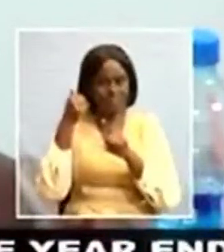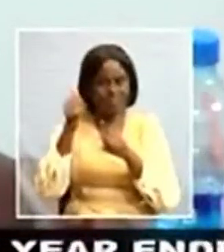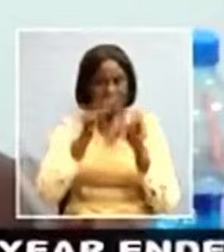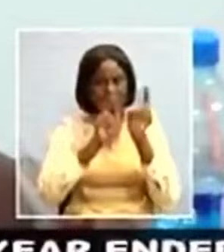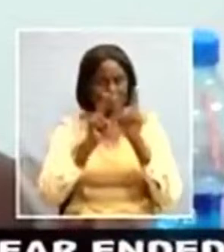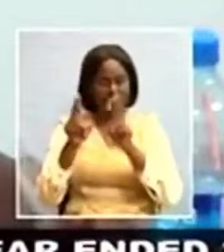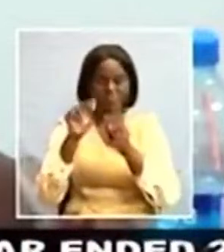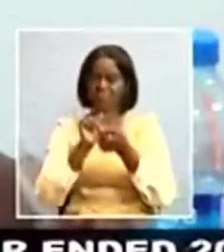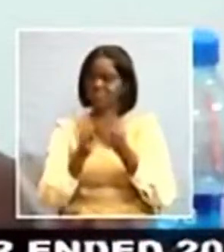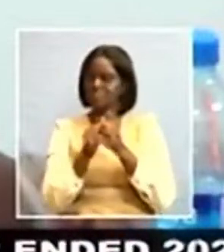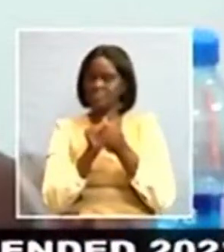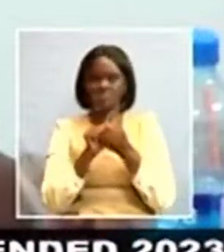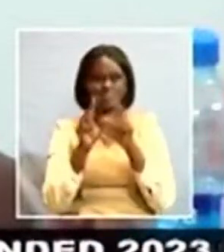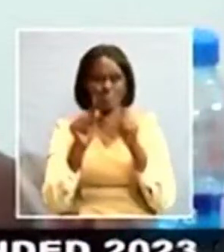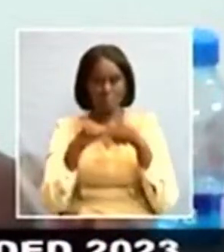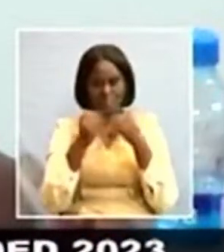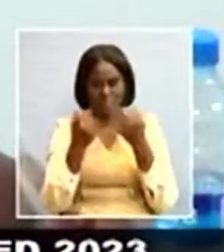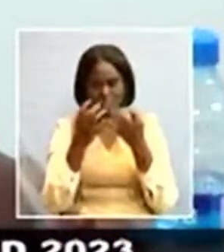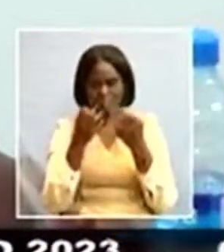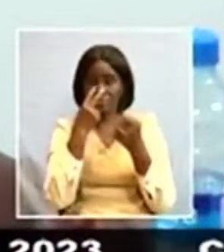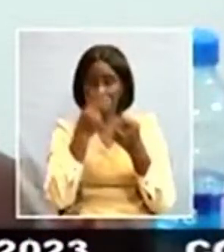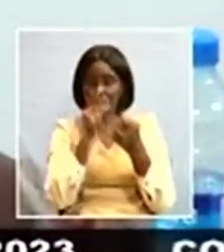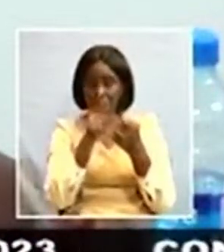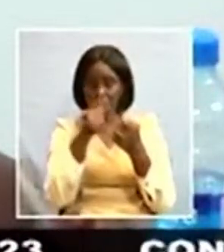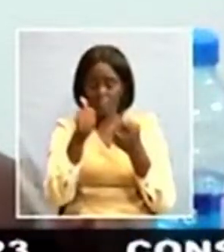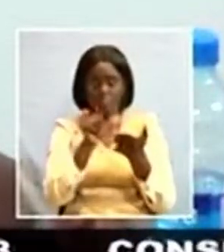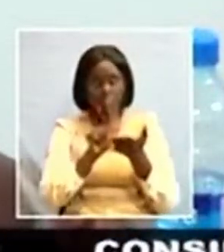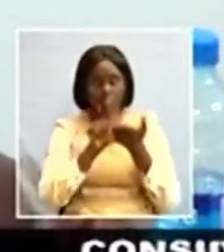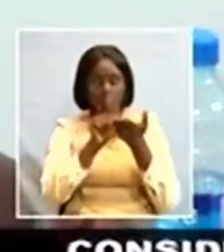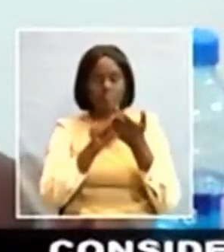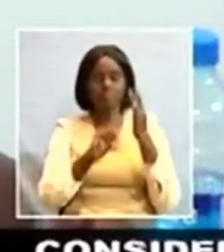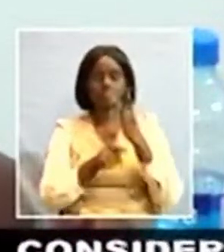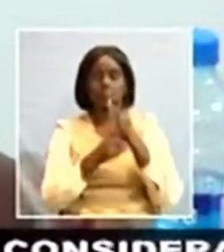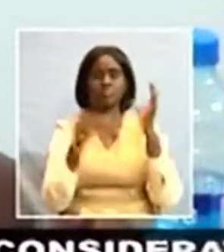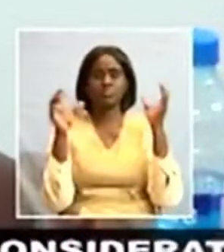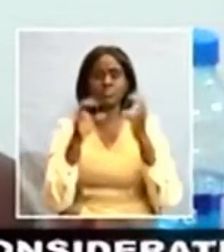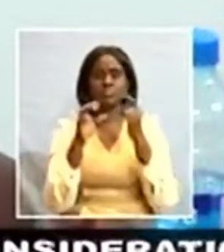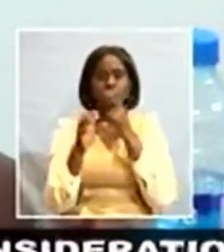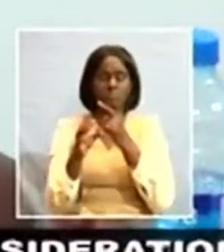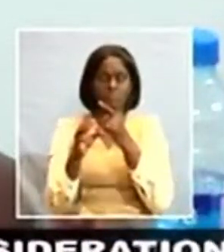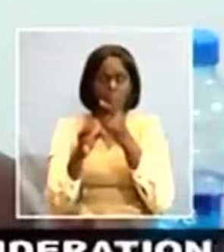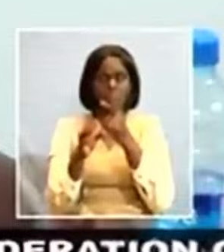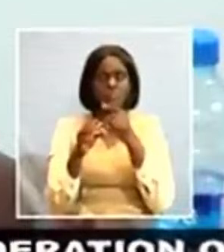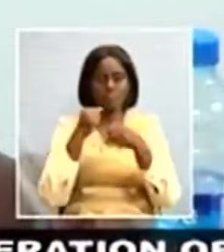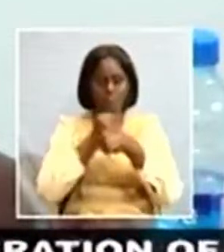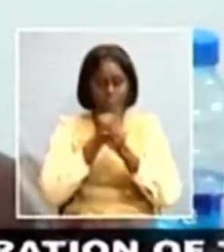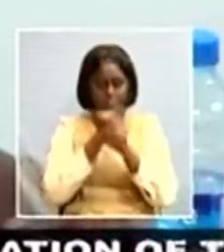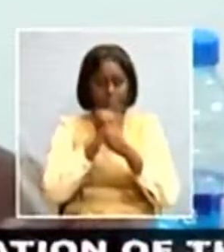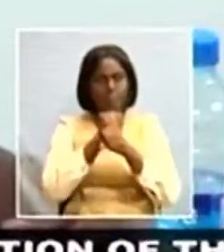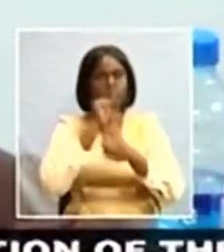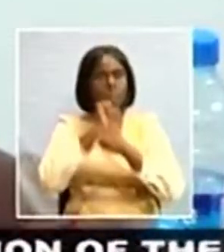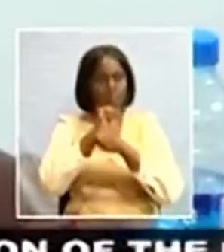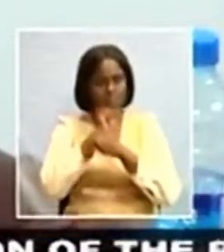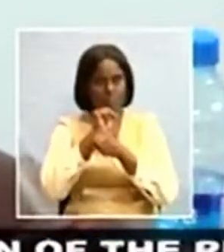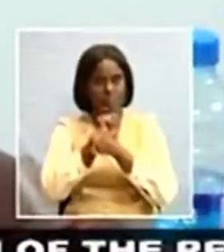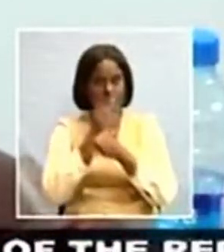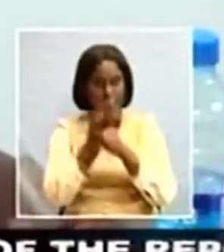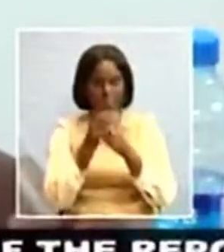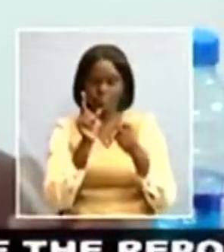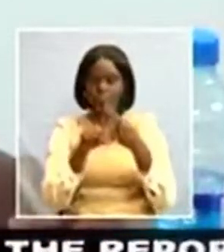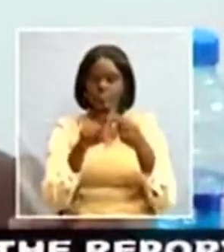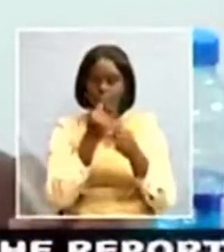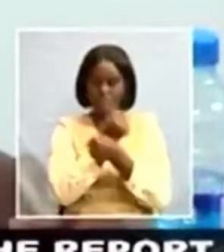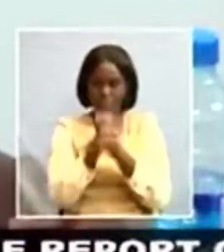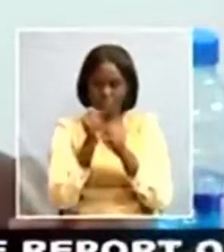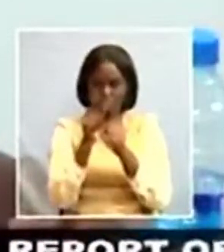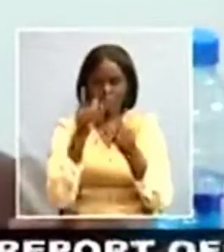answering queries. We want to see Lukulu Town Council making efforts to